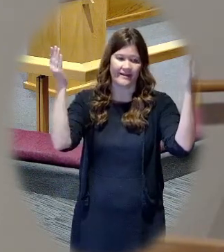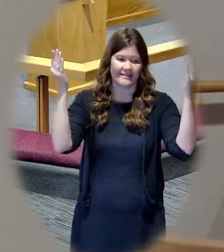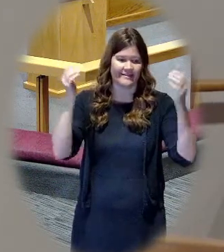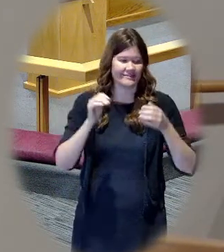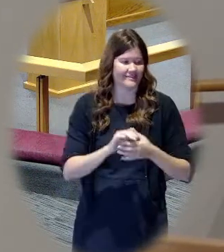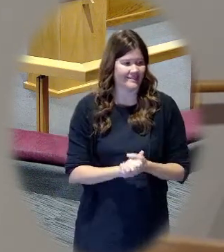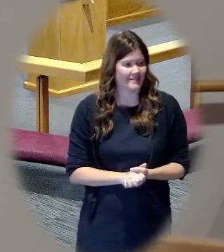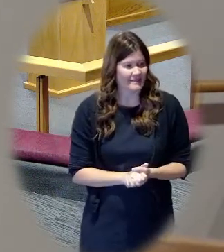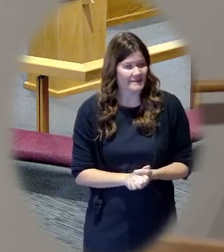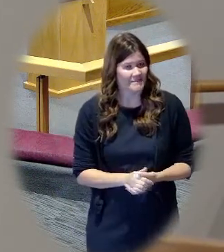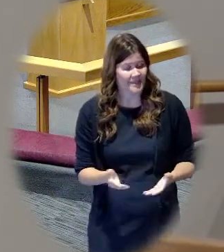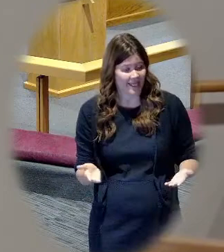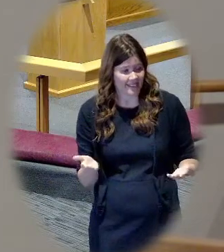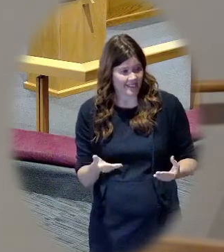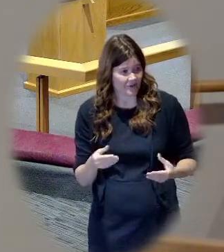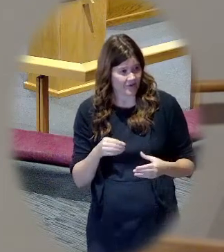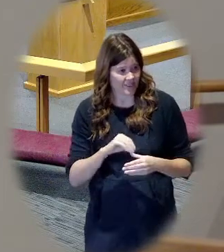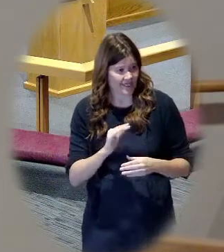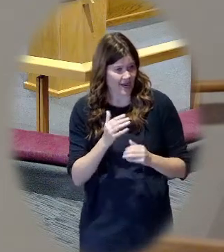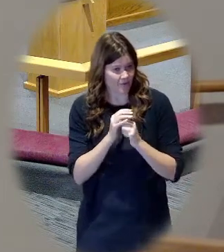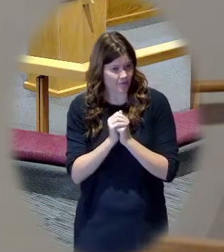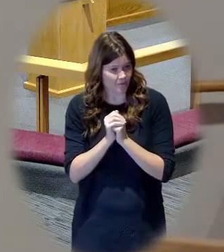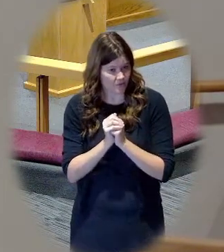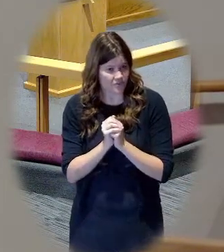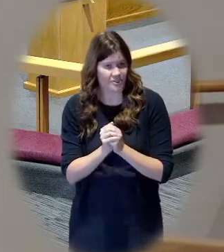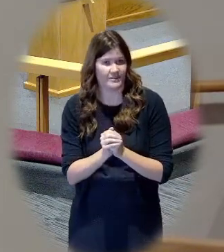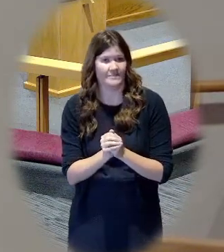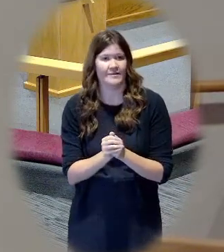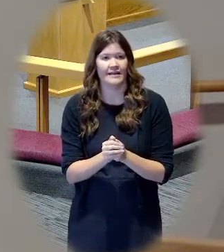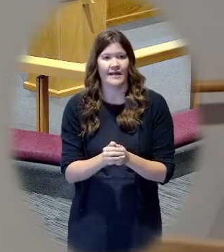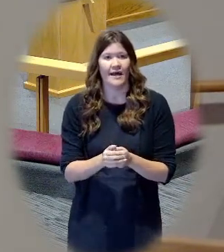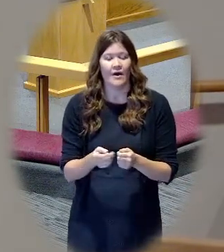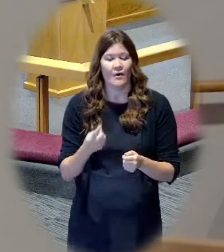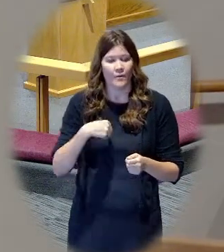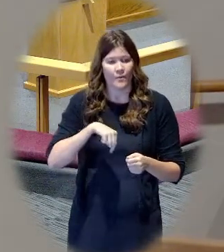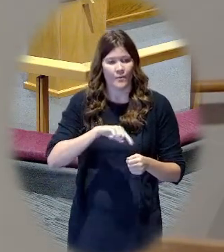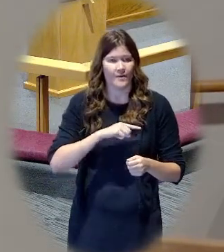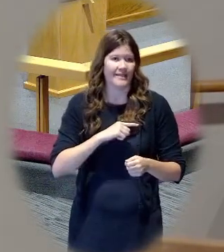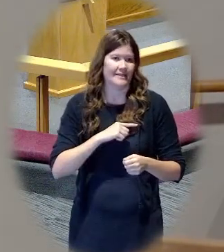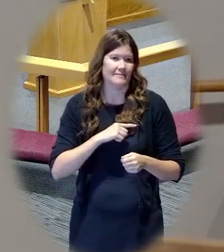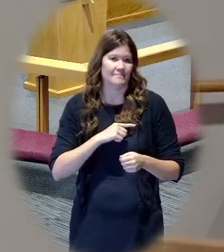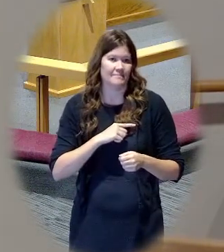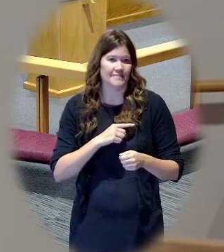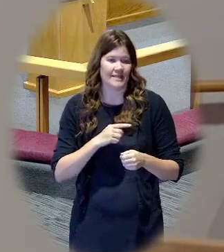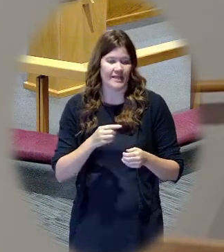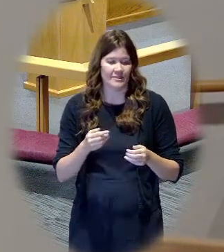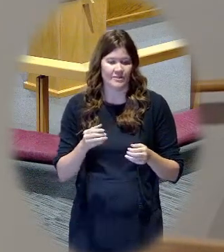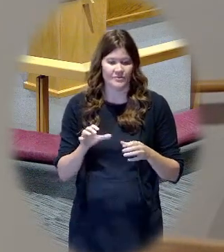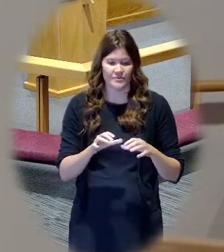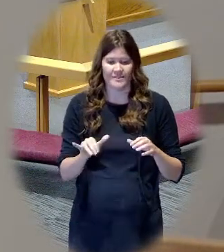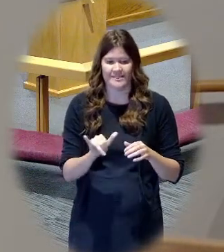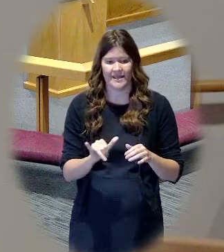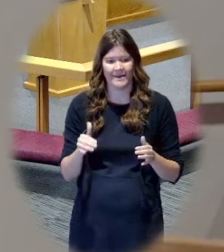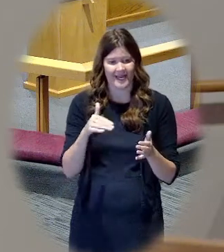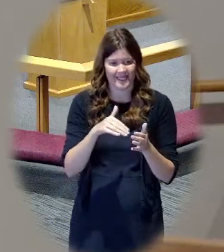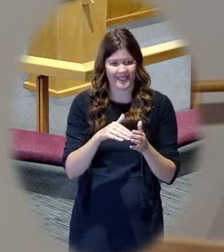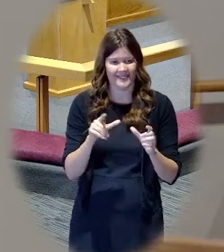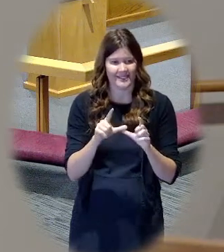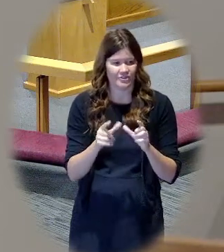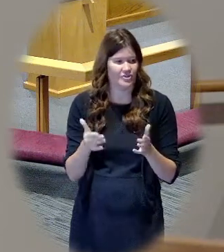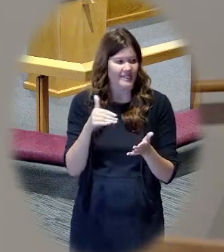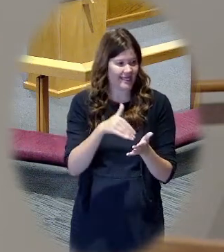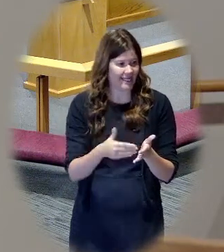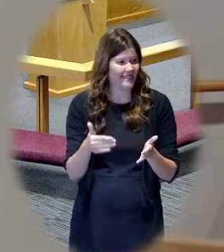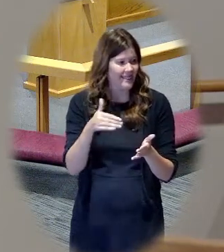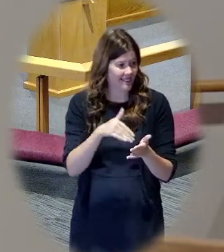here in our worship, as our liturgy is composed to revisit this truth over and over and over again,